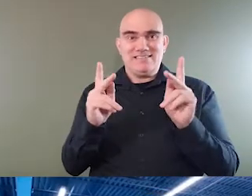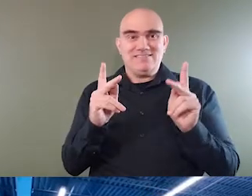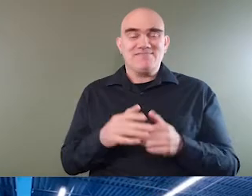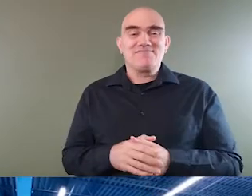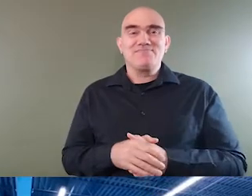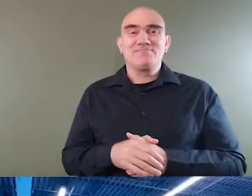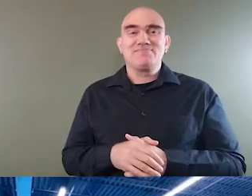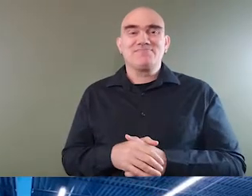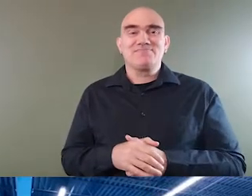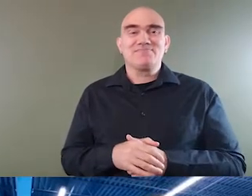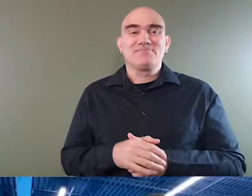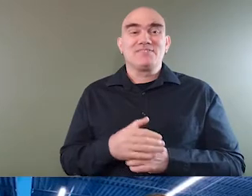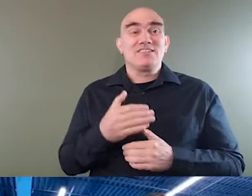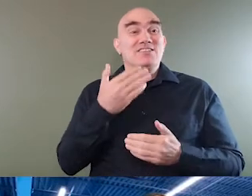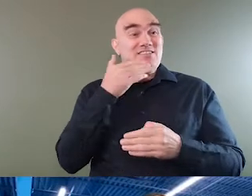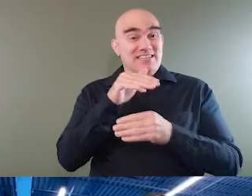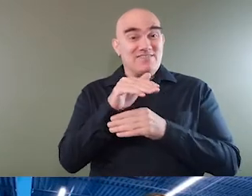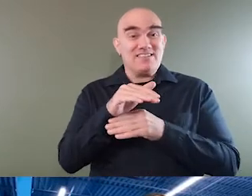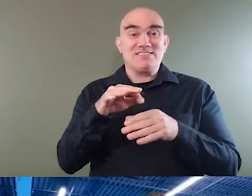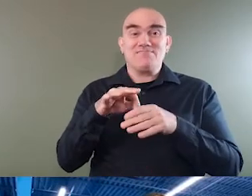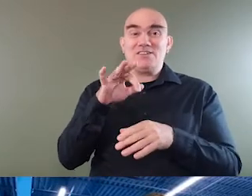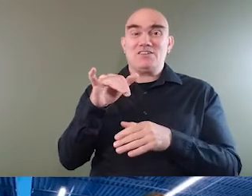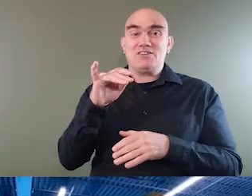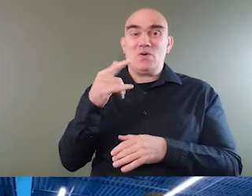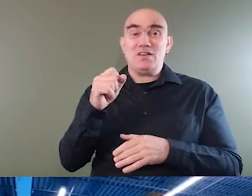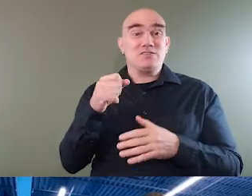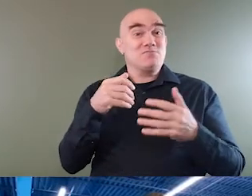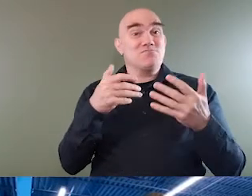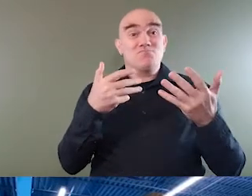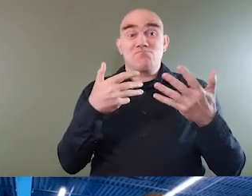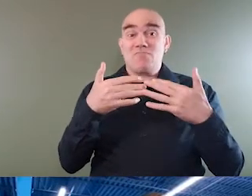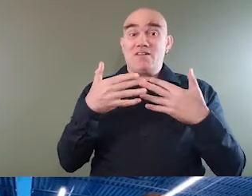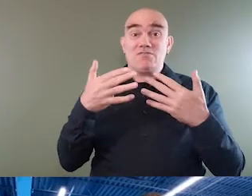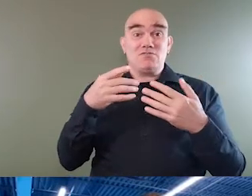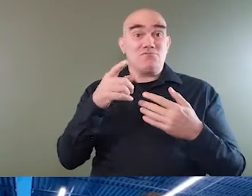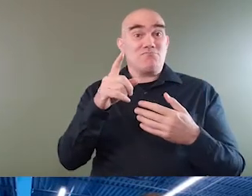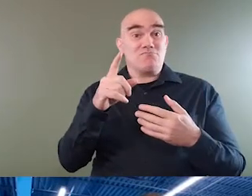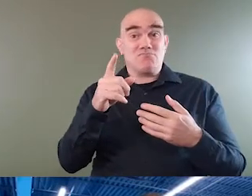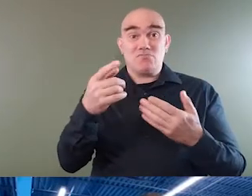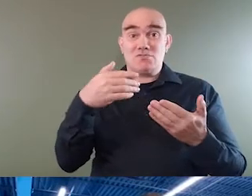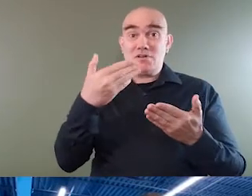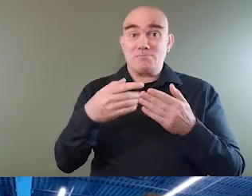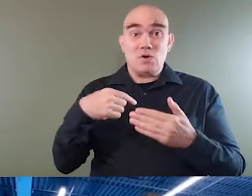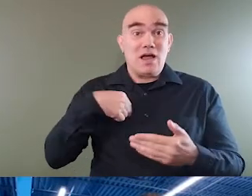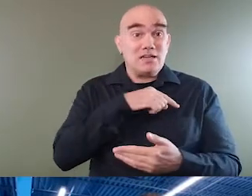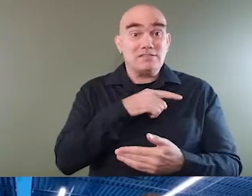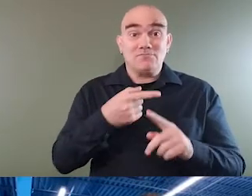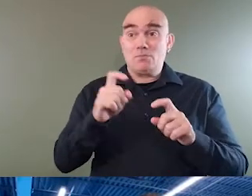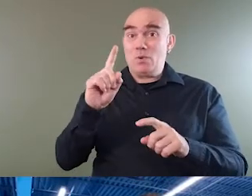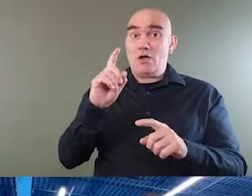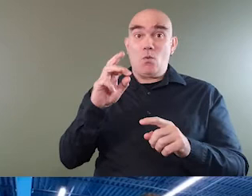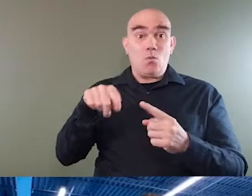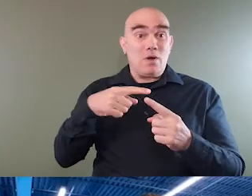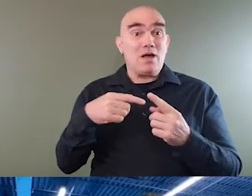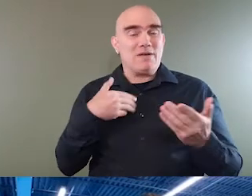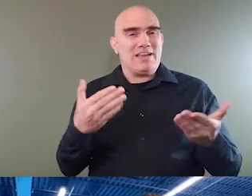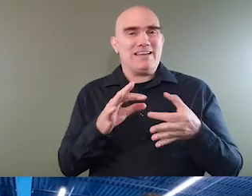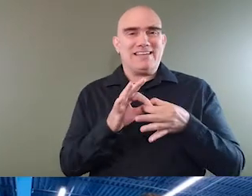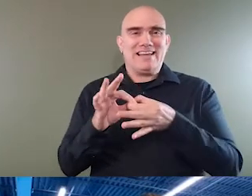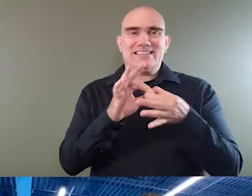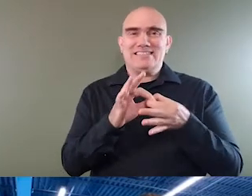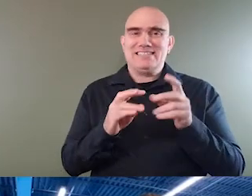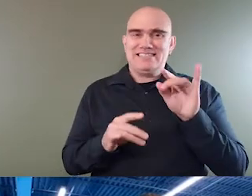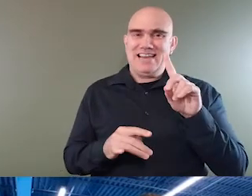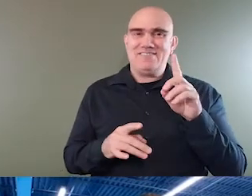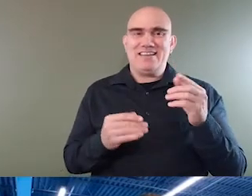Yogis. Good evening, Spirit Yogis, wherever you come to us or whenever you come to us. We are here connected,